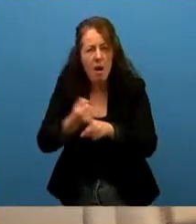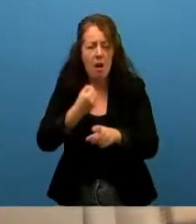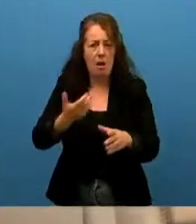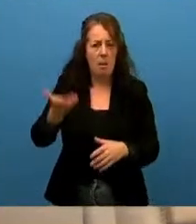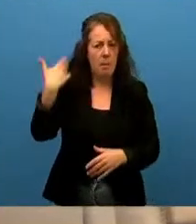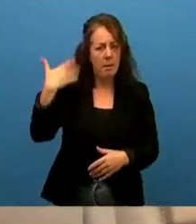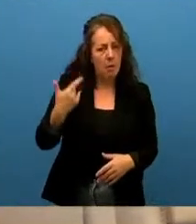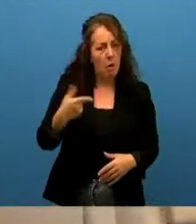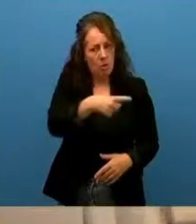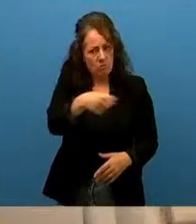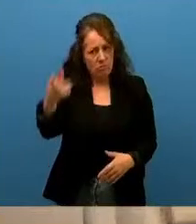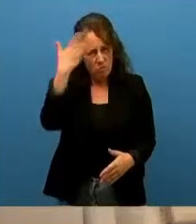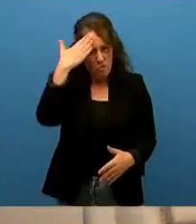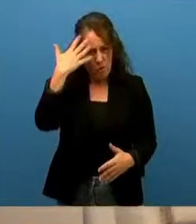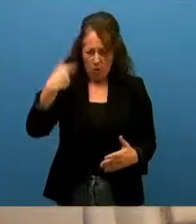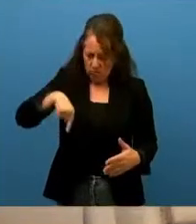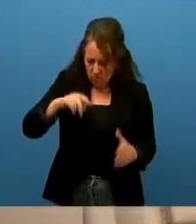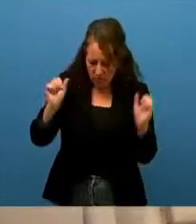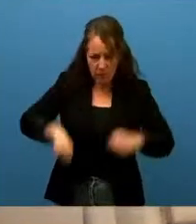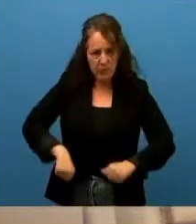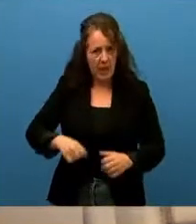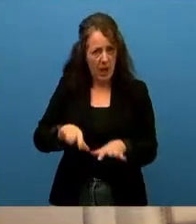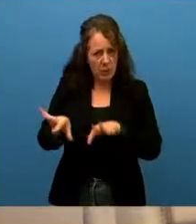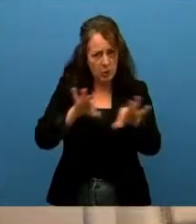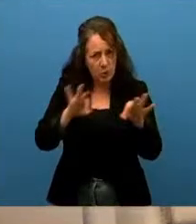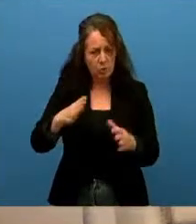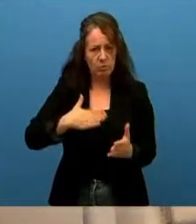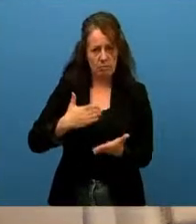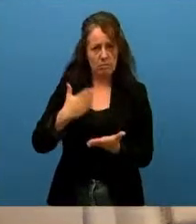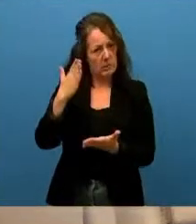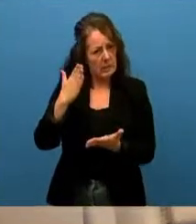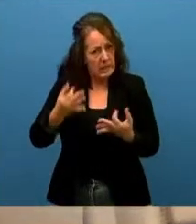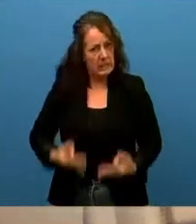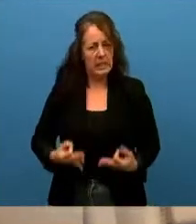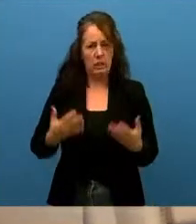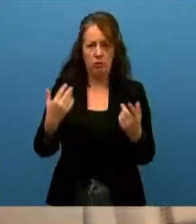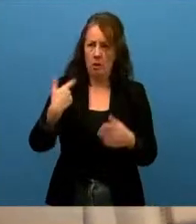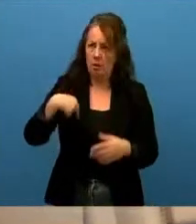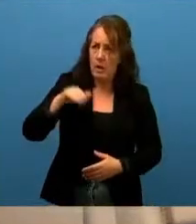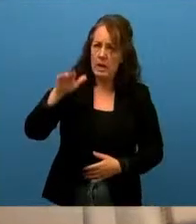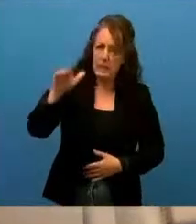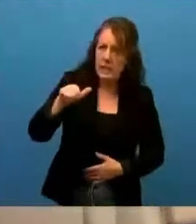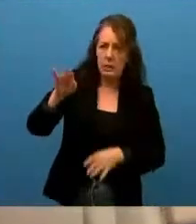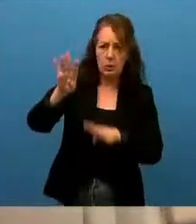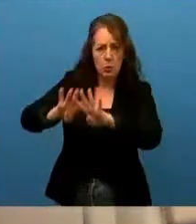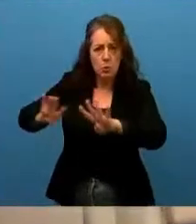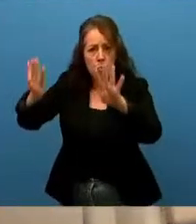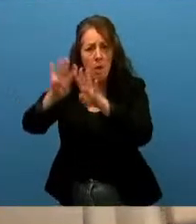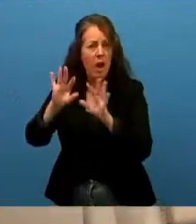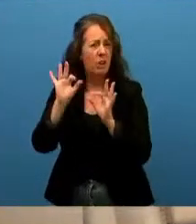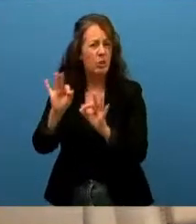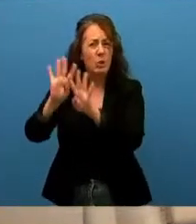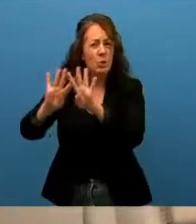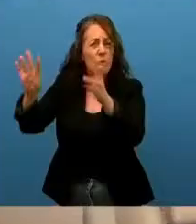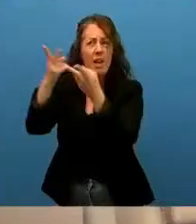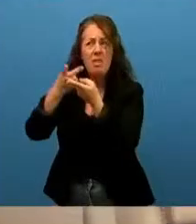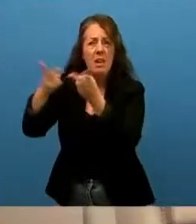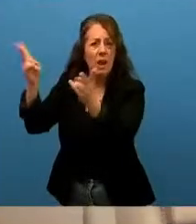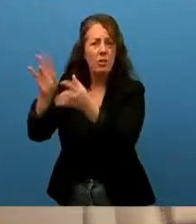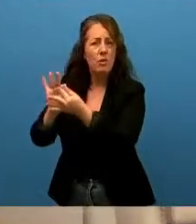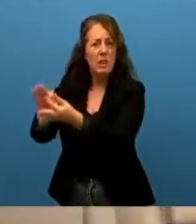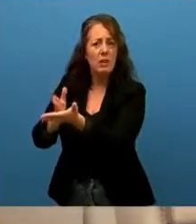organize and realize their right to self-determination by setting up representative institutional structures in line with